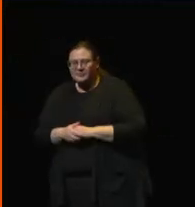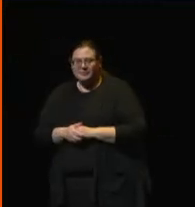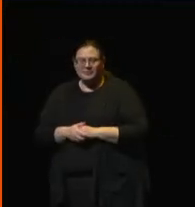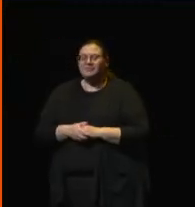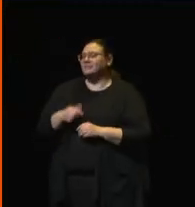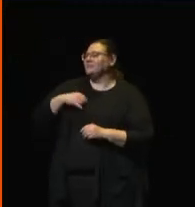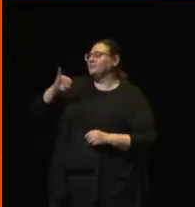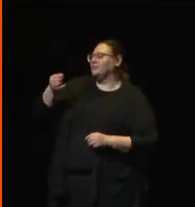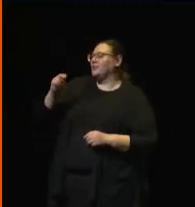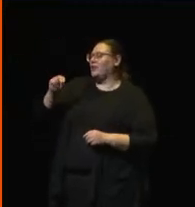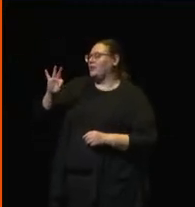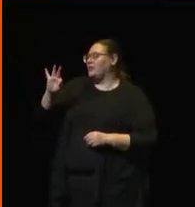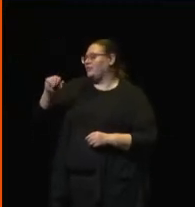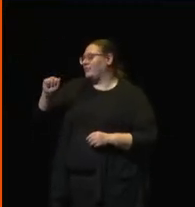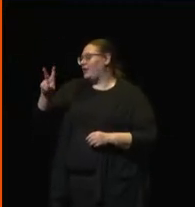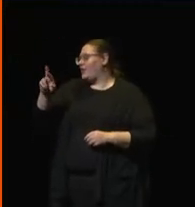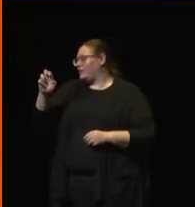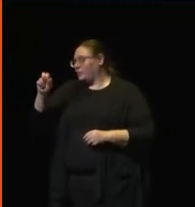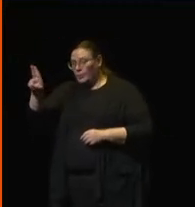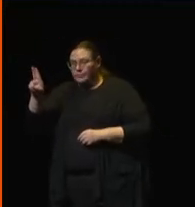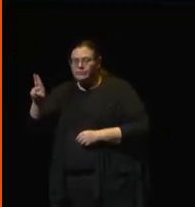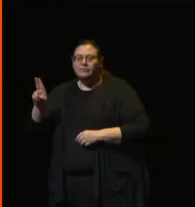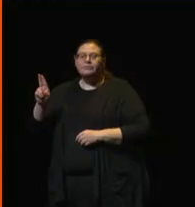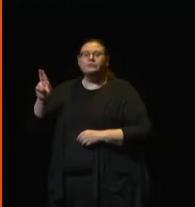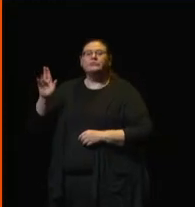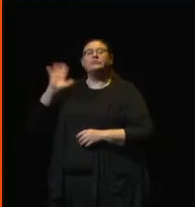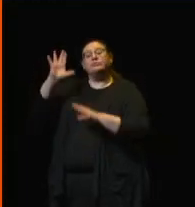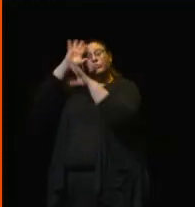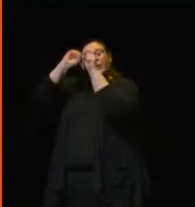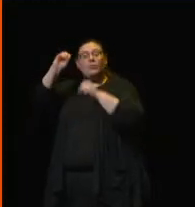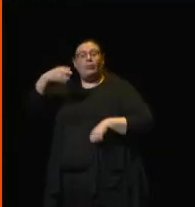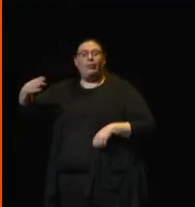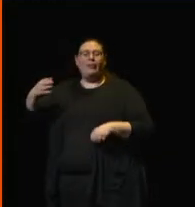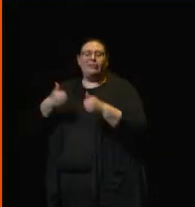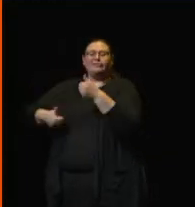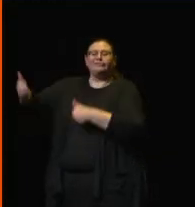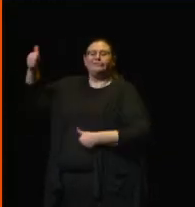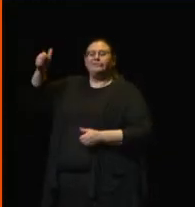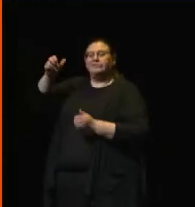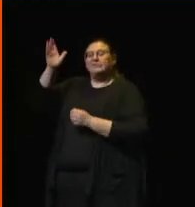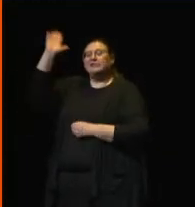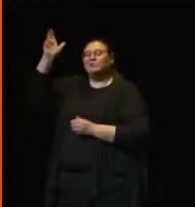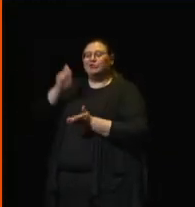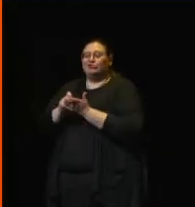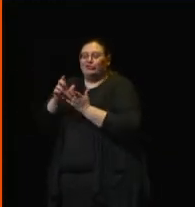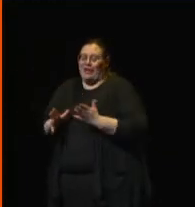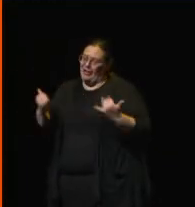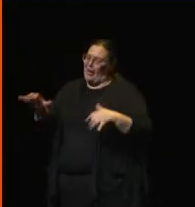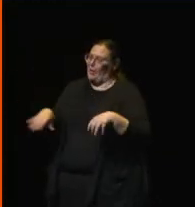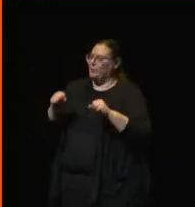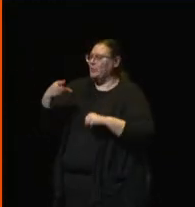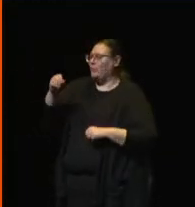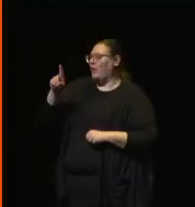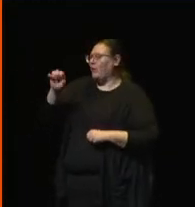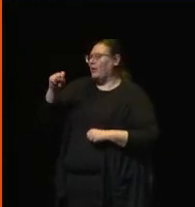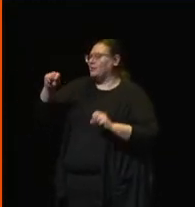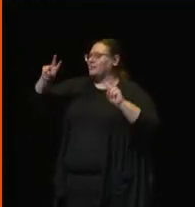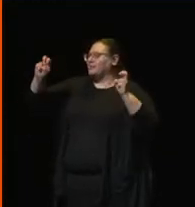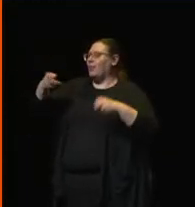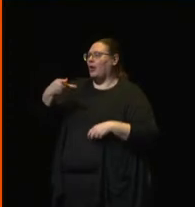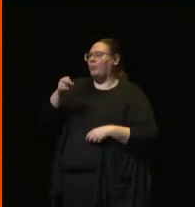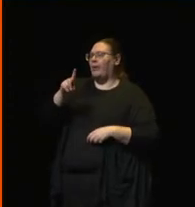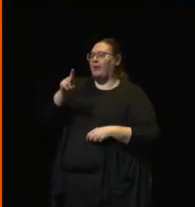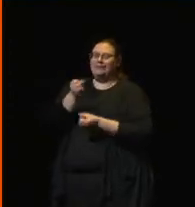I'm Jon Favreau. I was President Obama's head speechwriter, and now I host a podcast called Pod Save